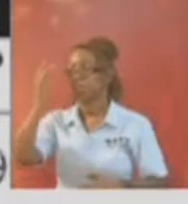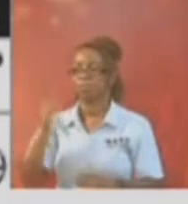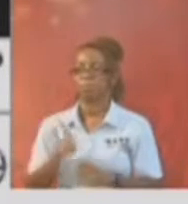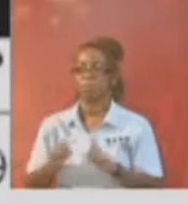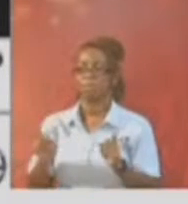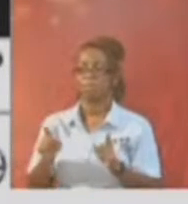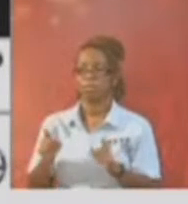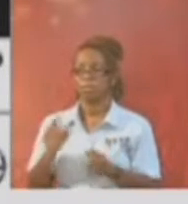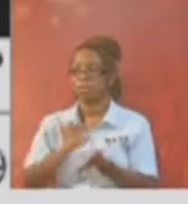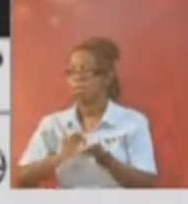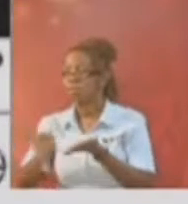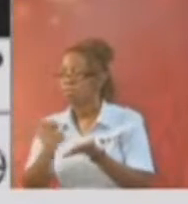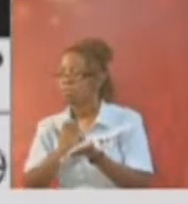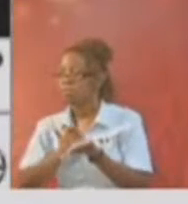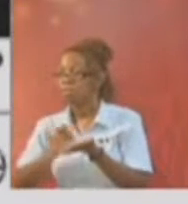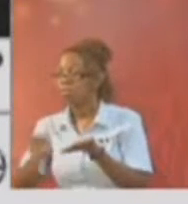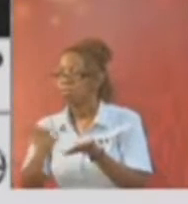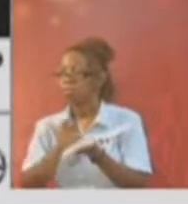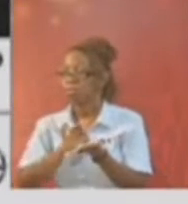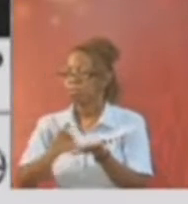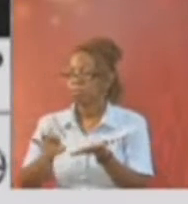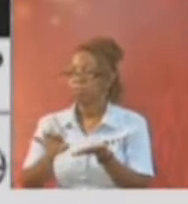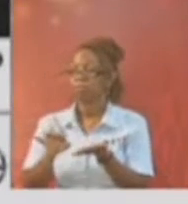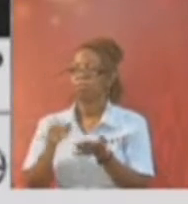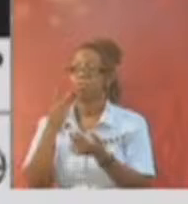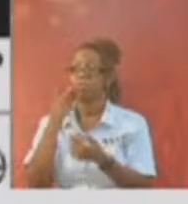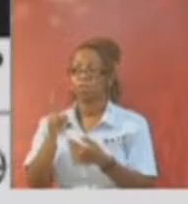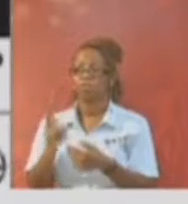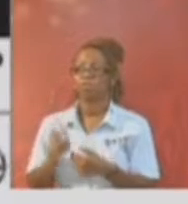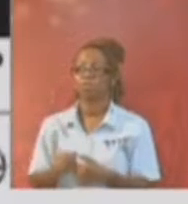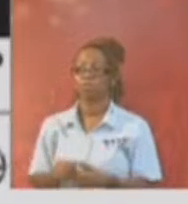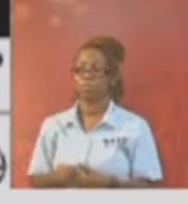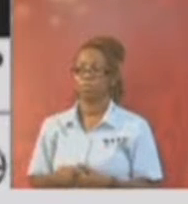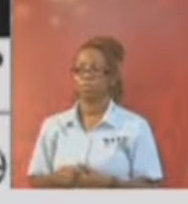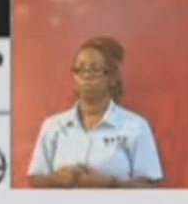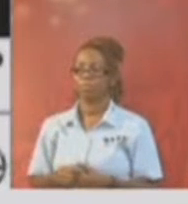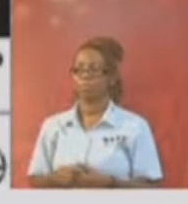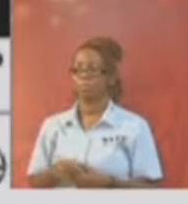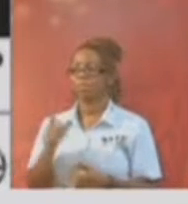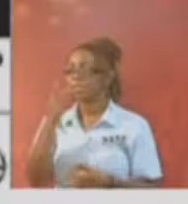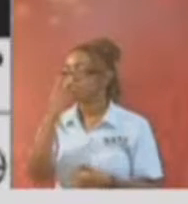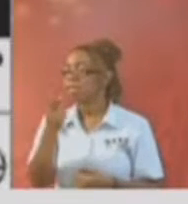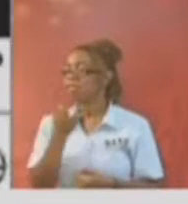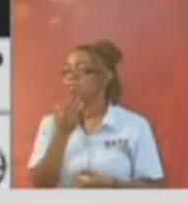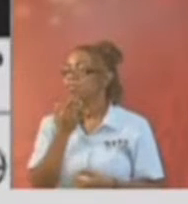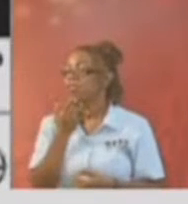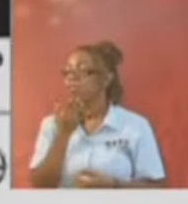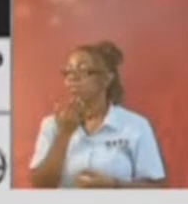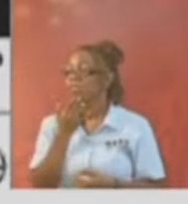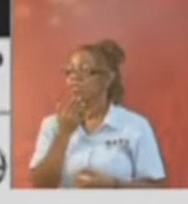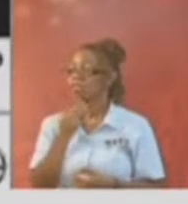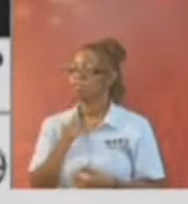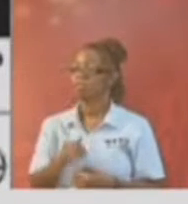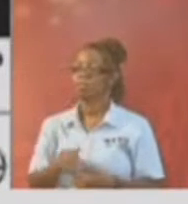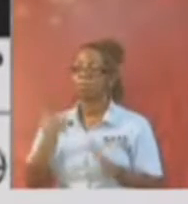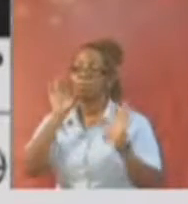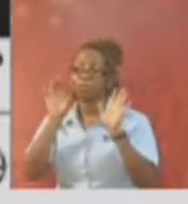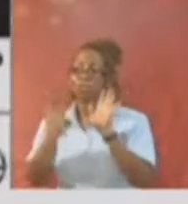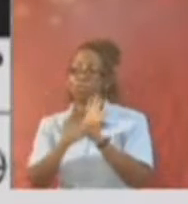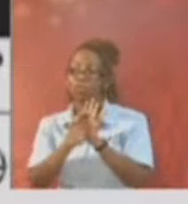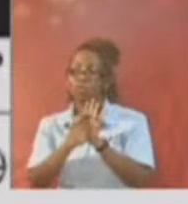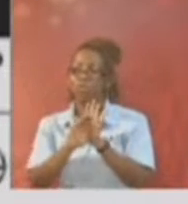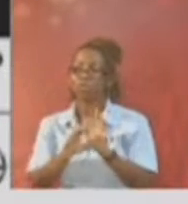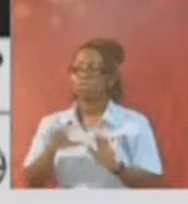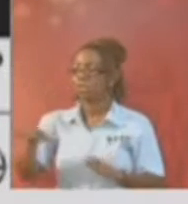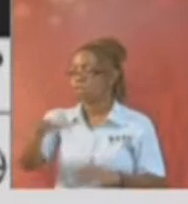at within the context of the legend, that is the little series of colored bars off to the right of